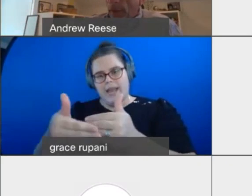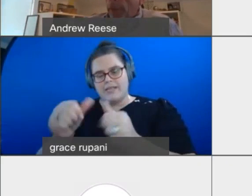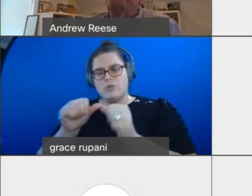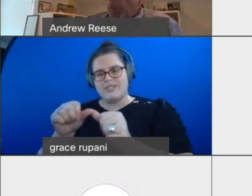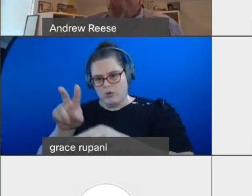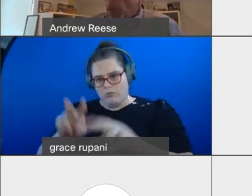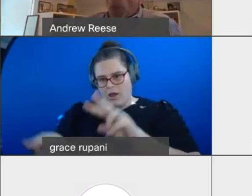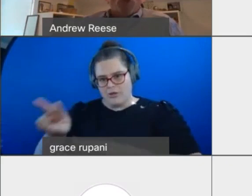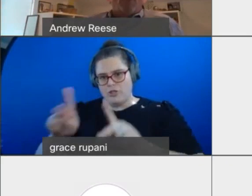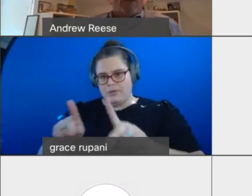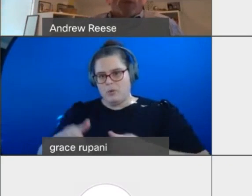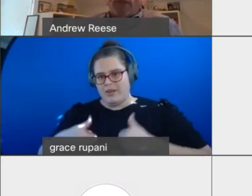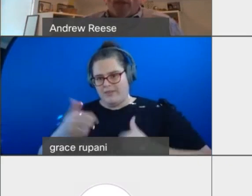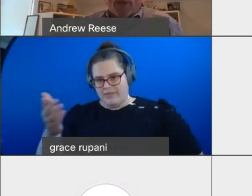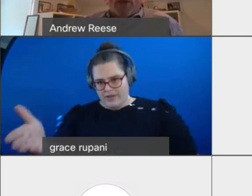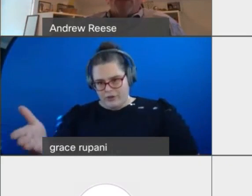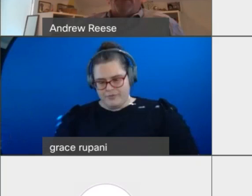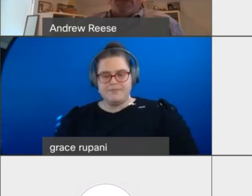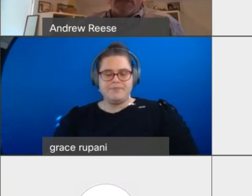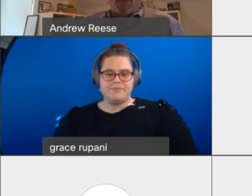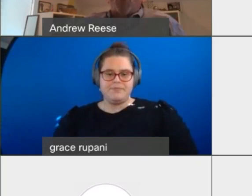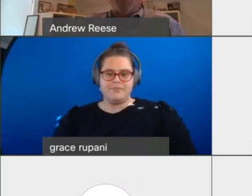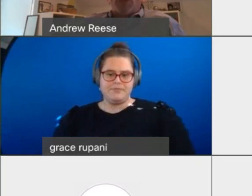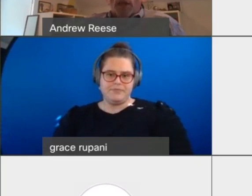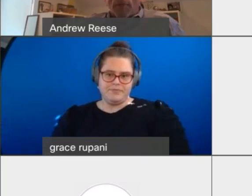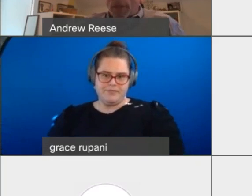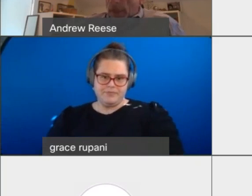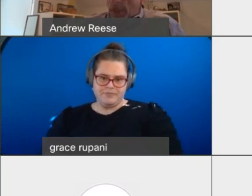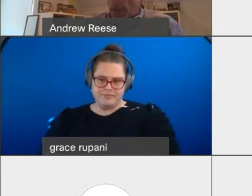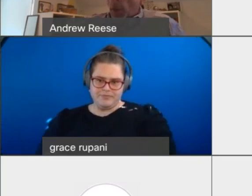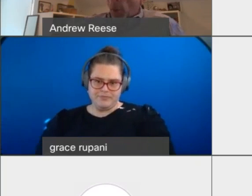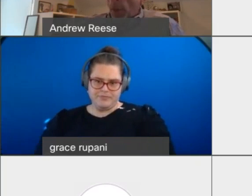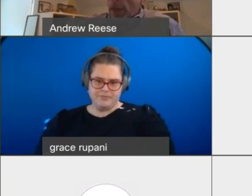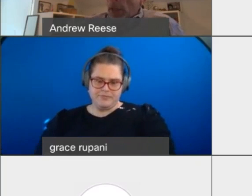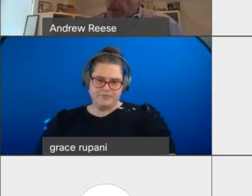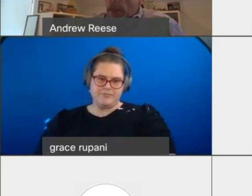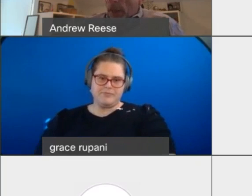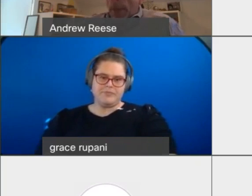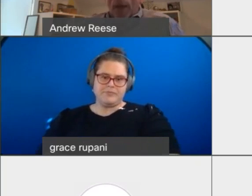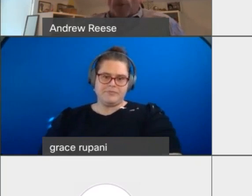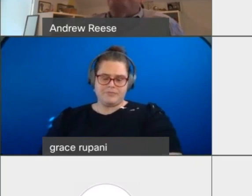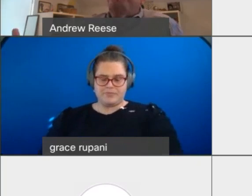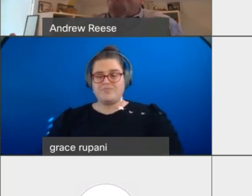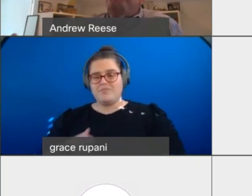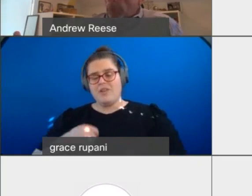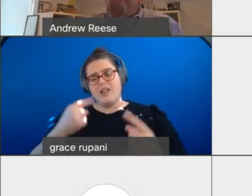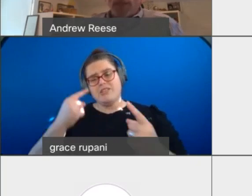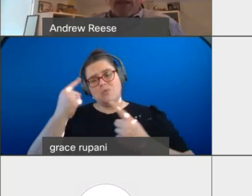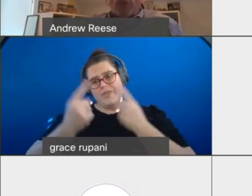there. So as we think about the importance of this, we need to think about